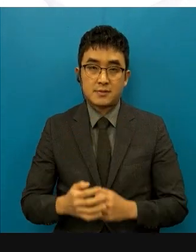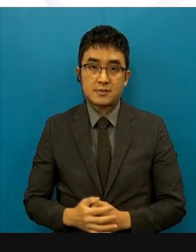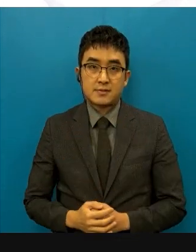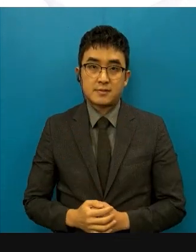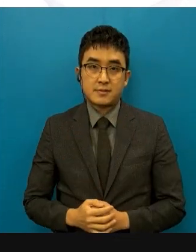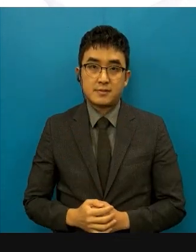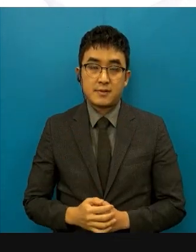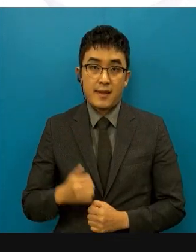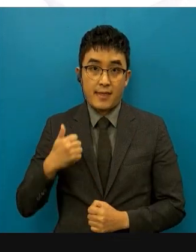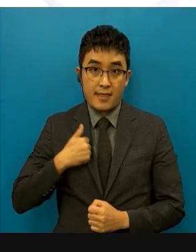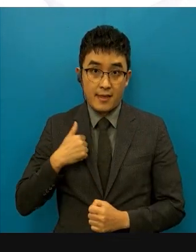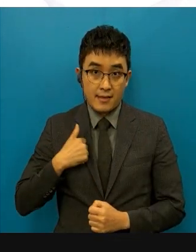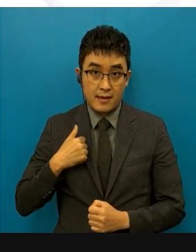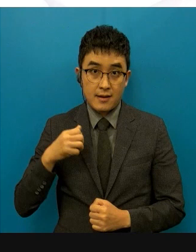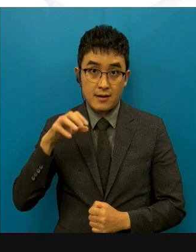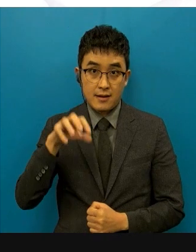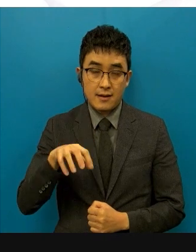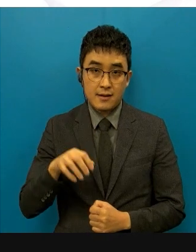or legalized